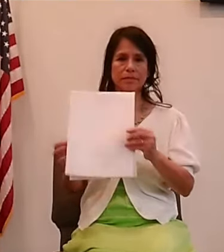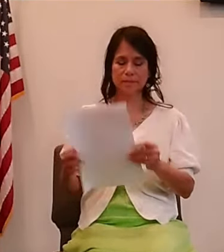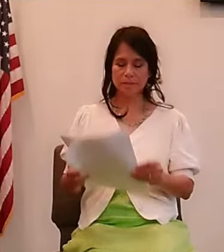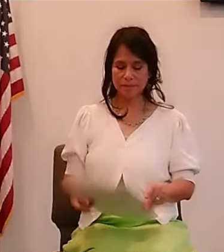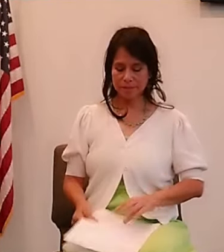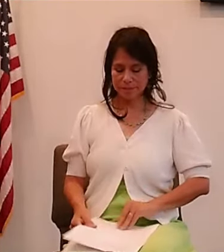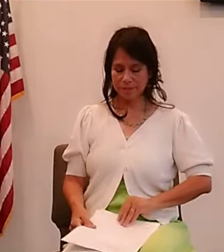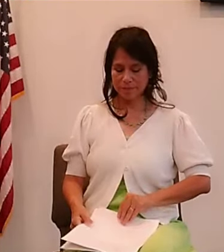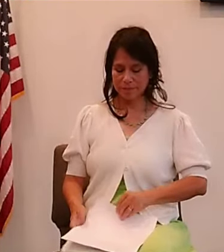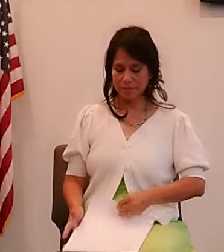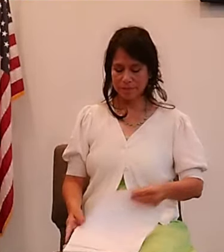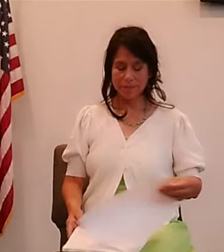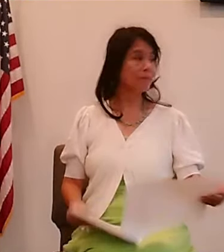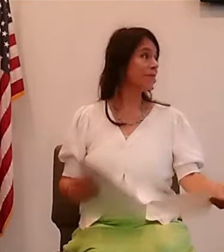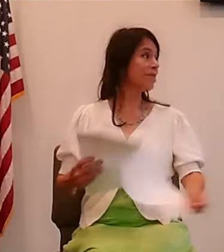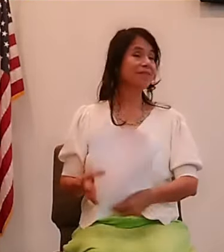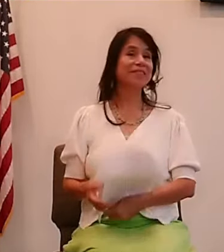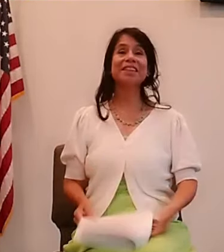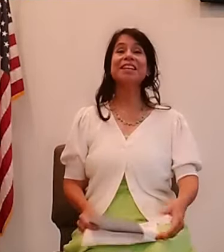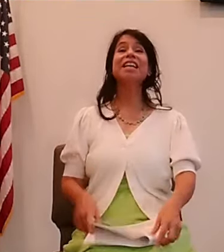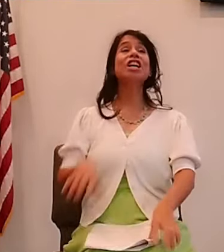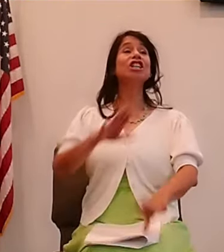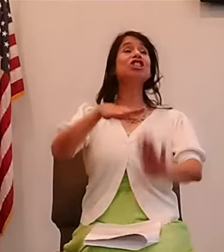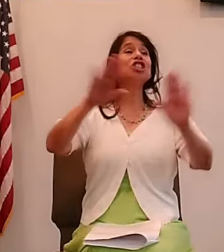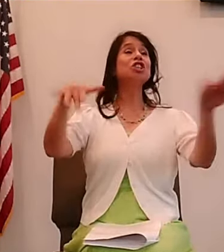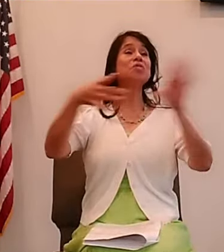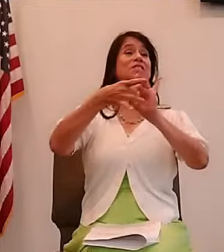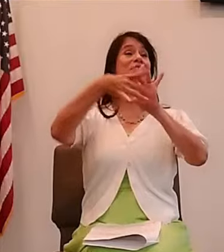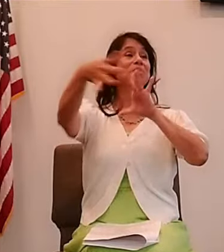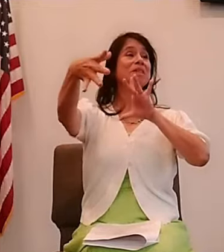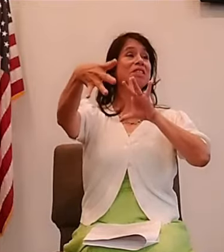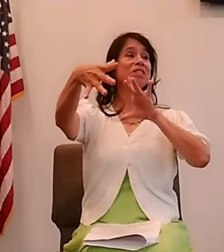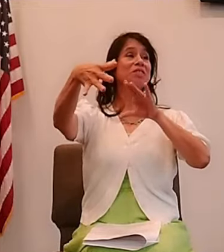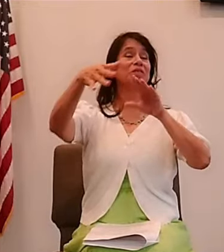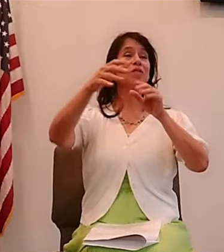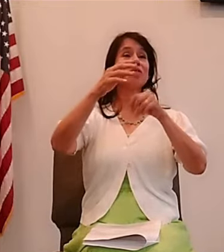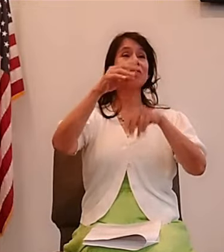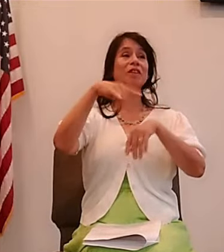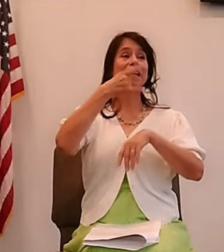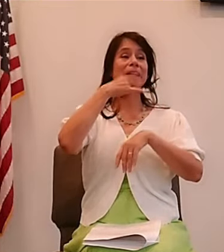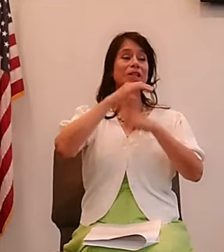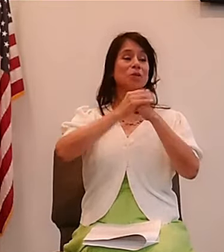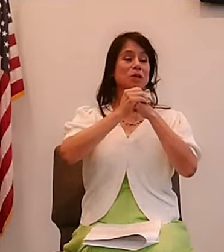Kids are dismissed. The kids are dismissed for kids' worship.